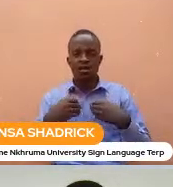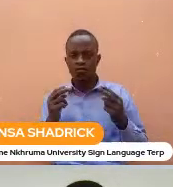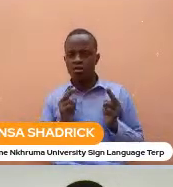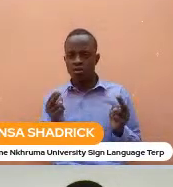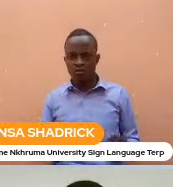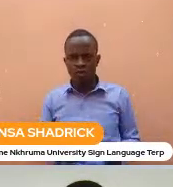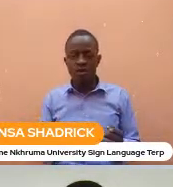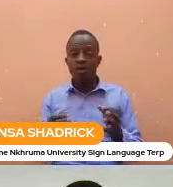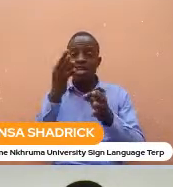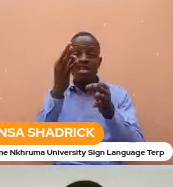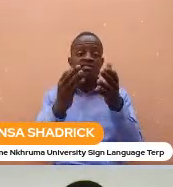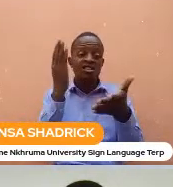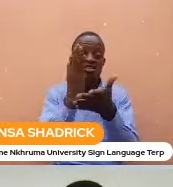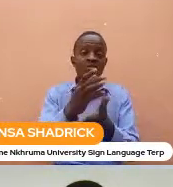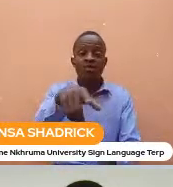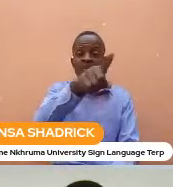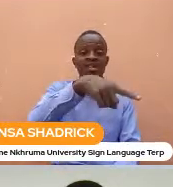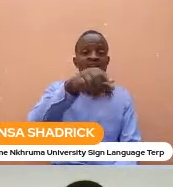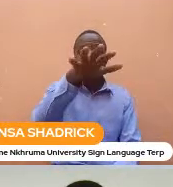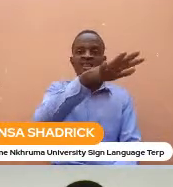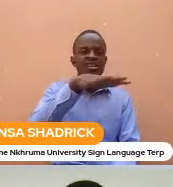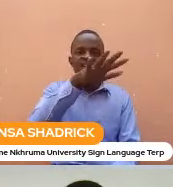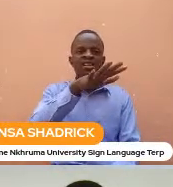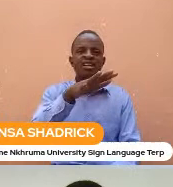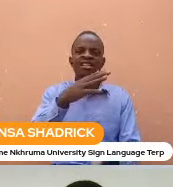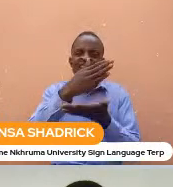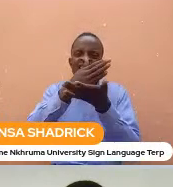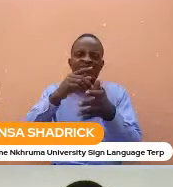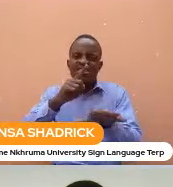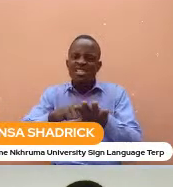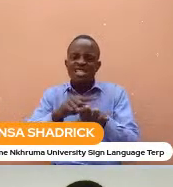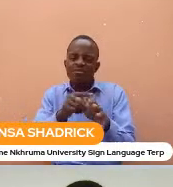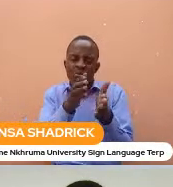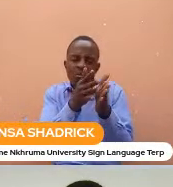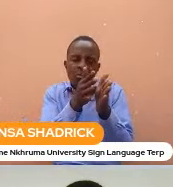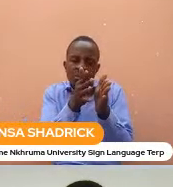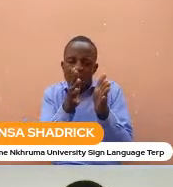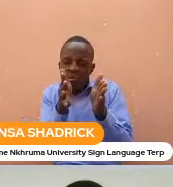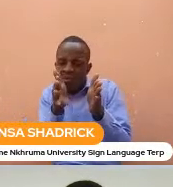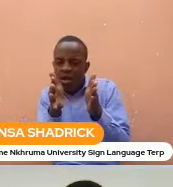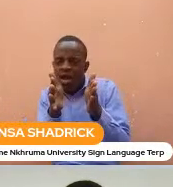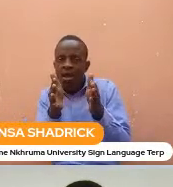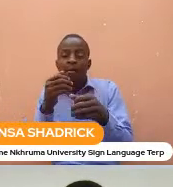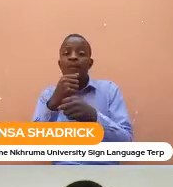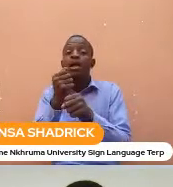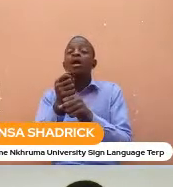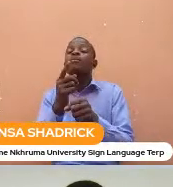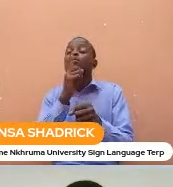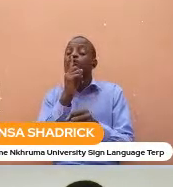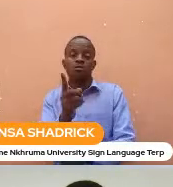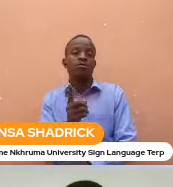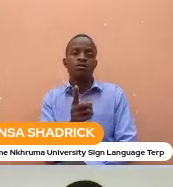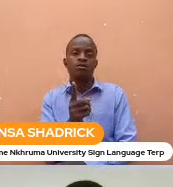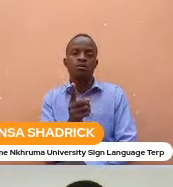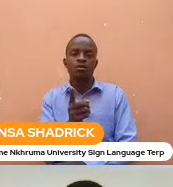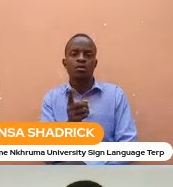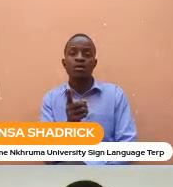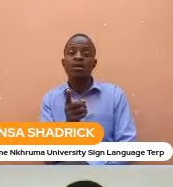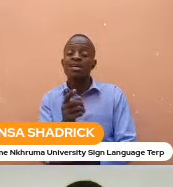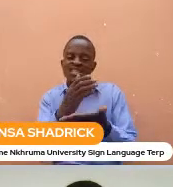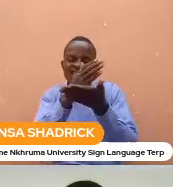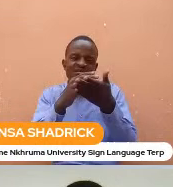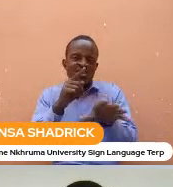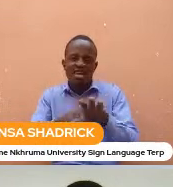stop using those contraceptives, it does take some time for the hormones to wear off your body. So people consider that time that